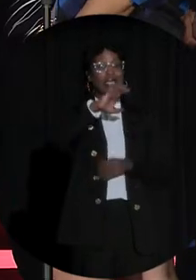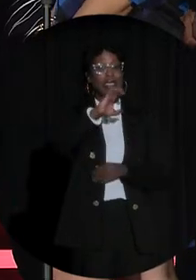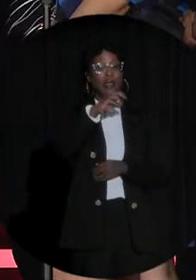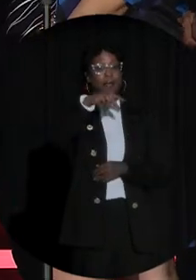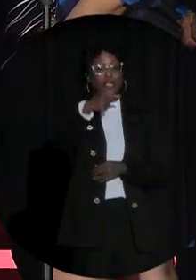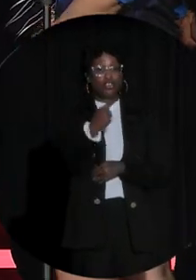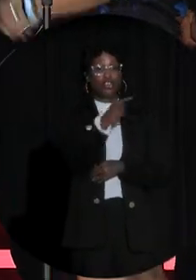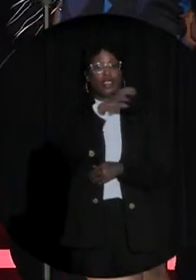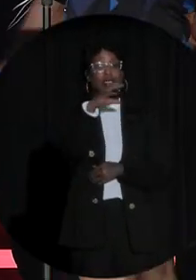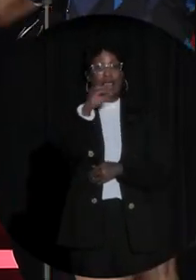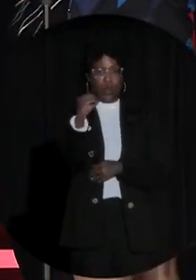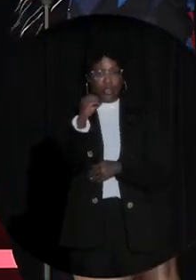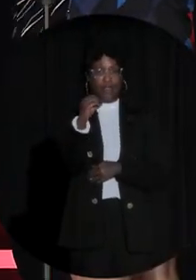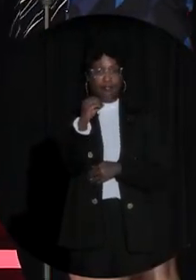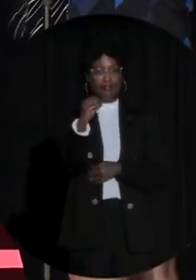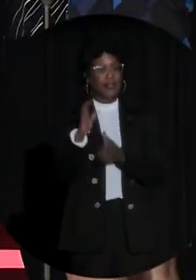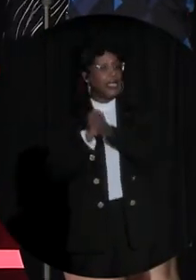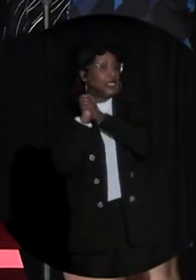Congratulations.